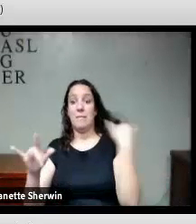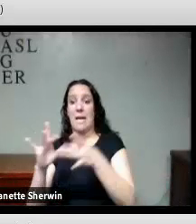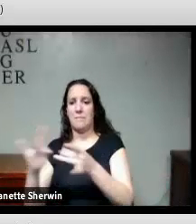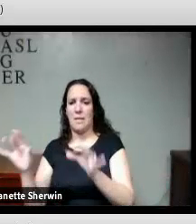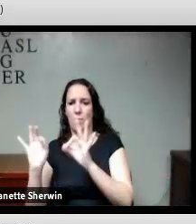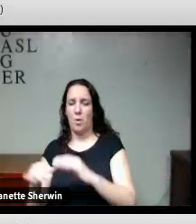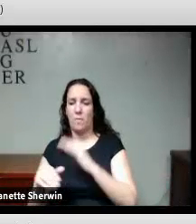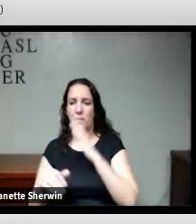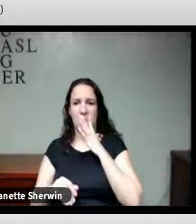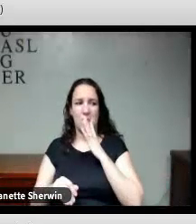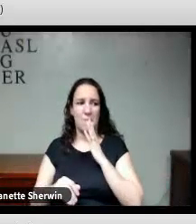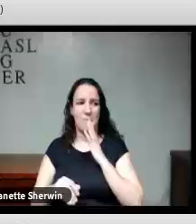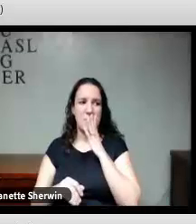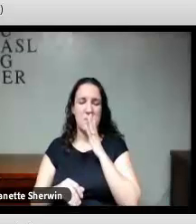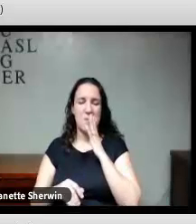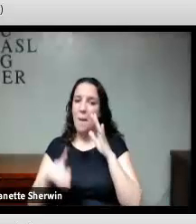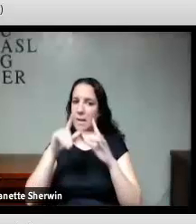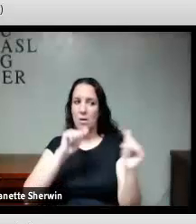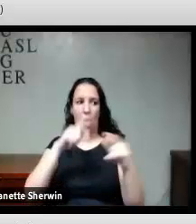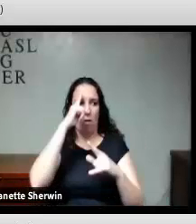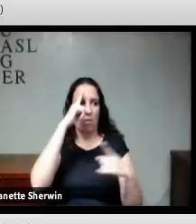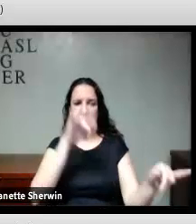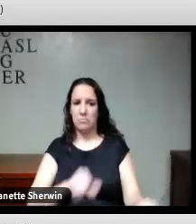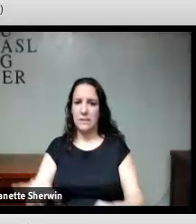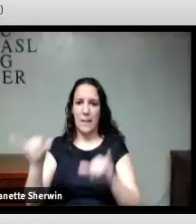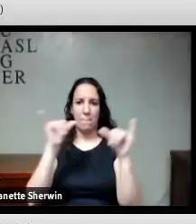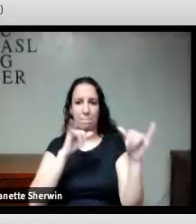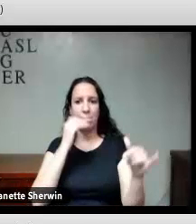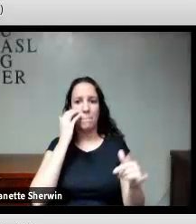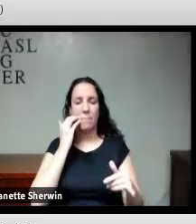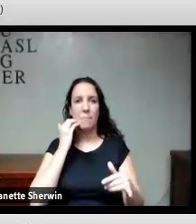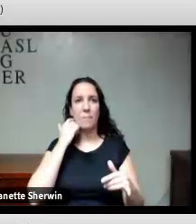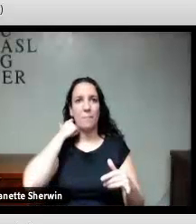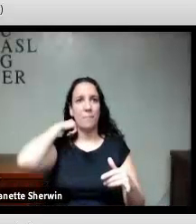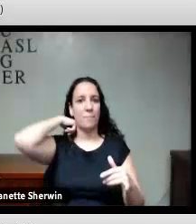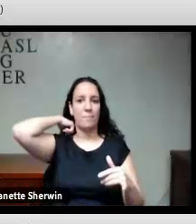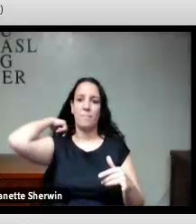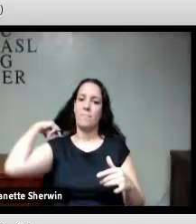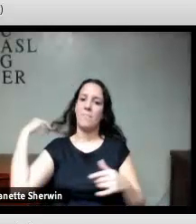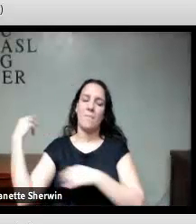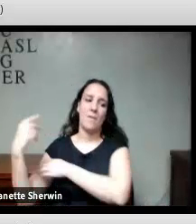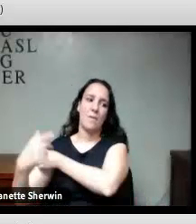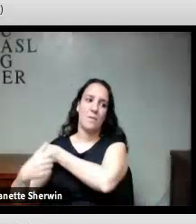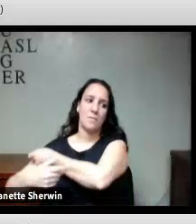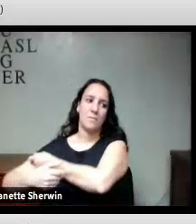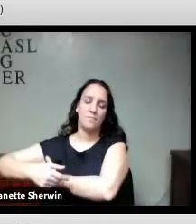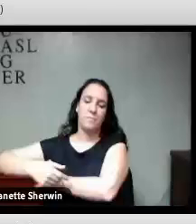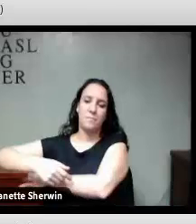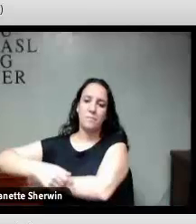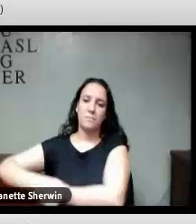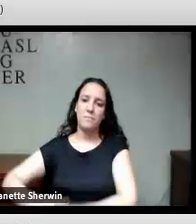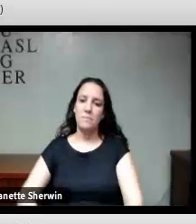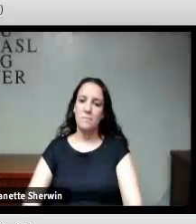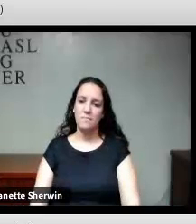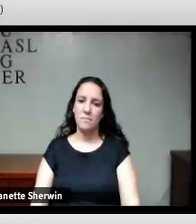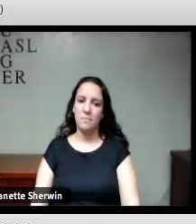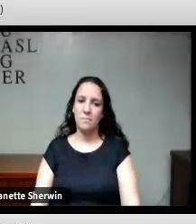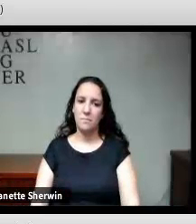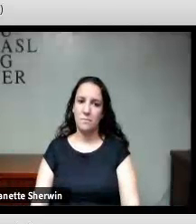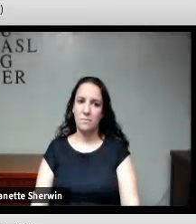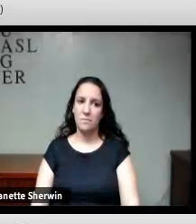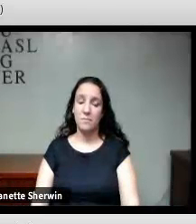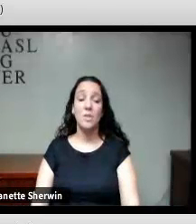thinking along the same lines, weren't you? Because that's why we want to thank them. They've given us the opportunity